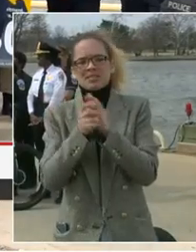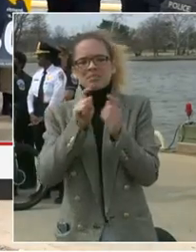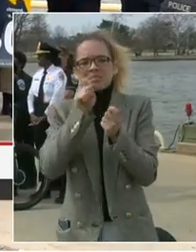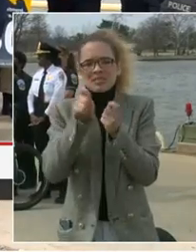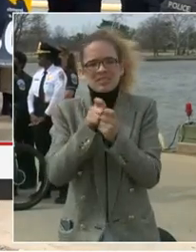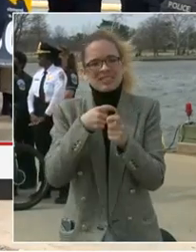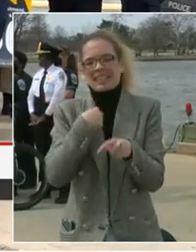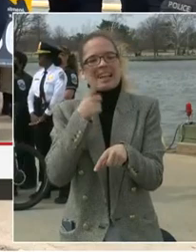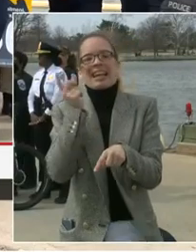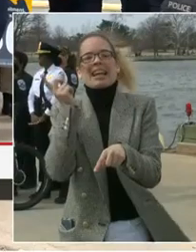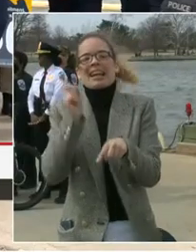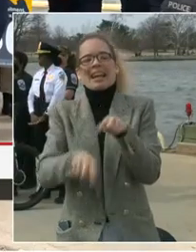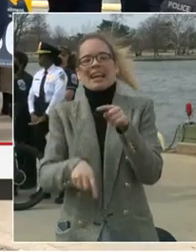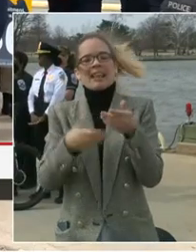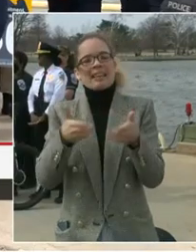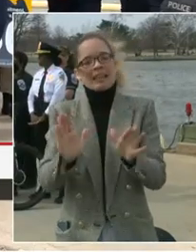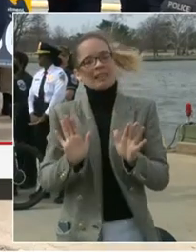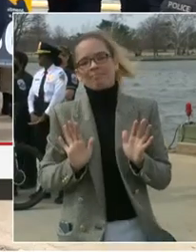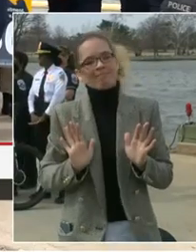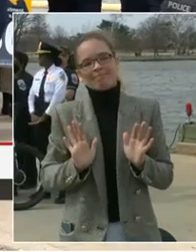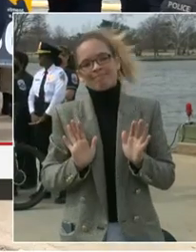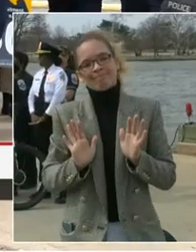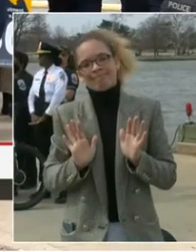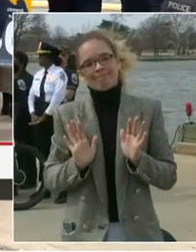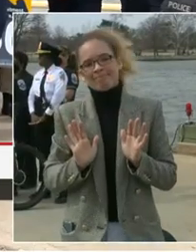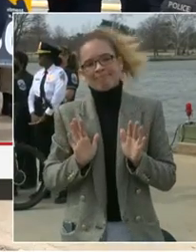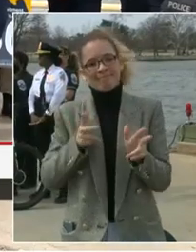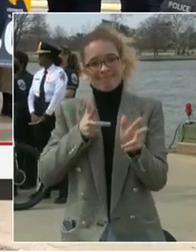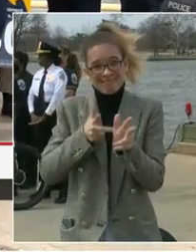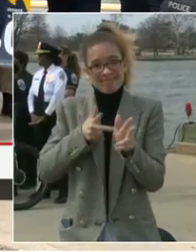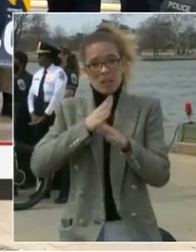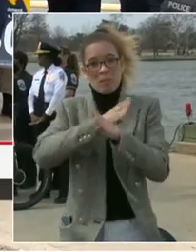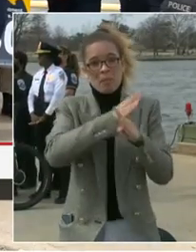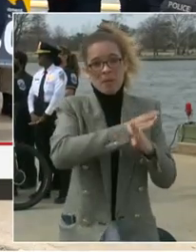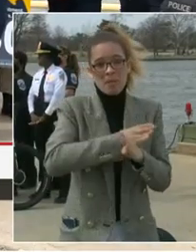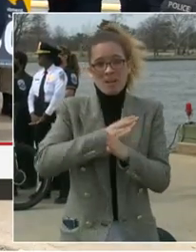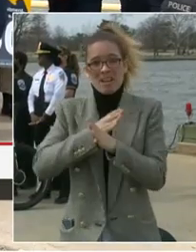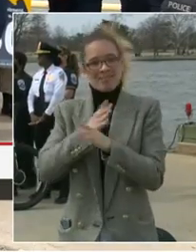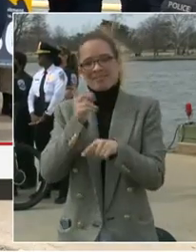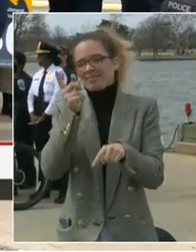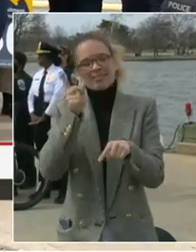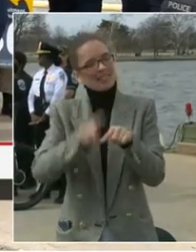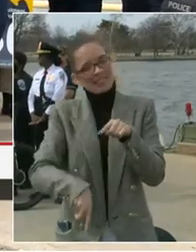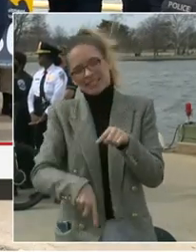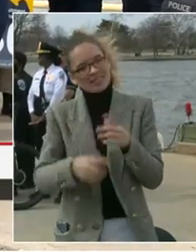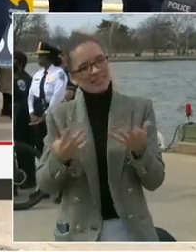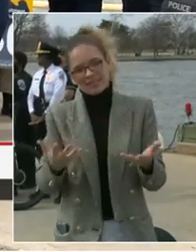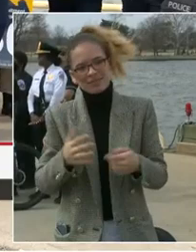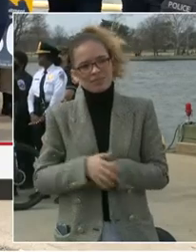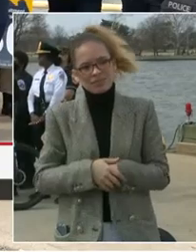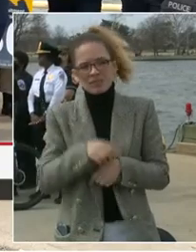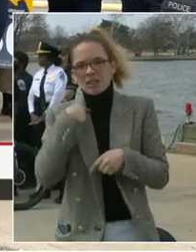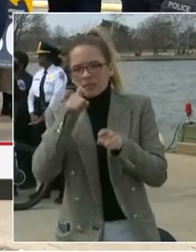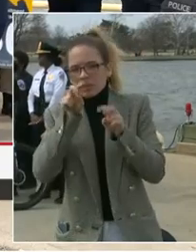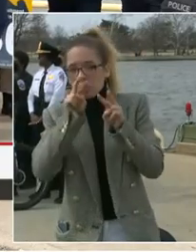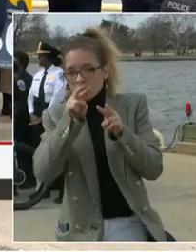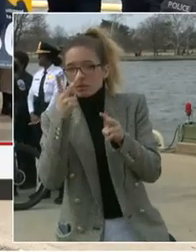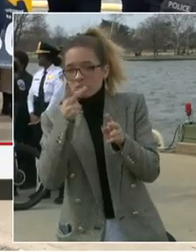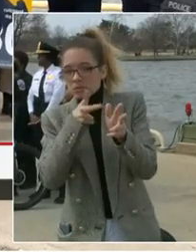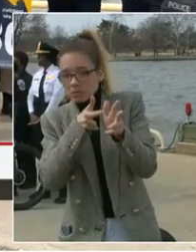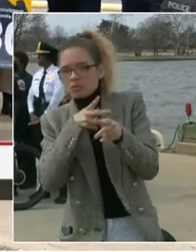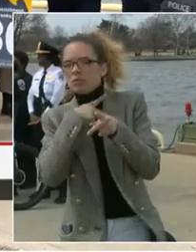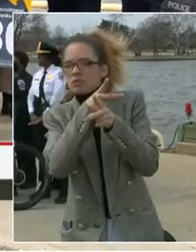going to tolerate here in the city. So we're monitoring that very closely and working very closely with our law